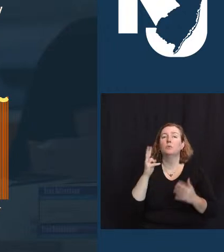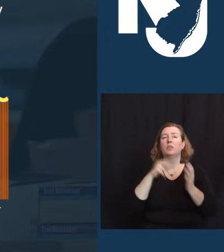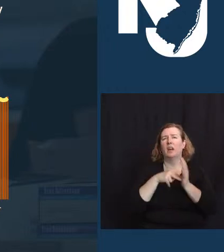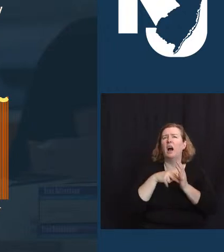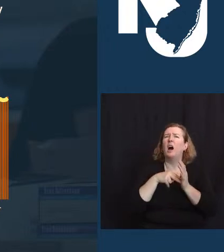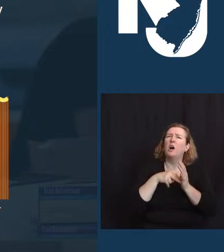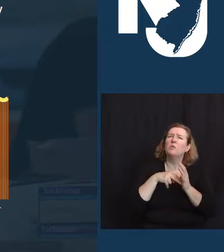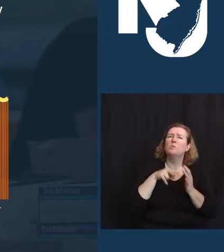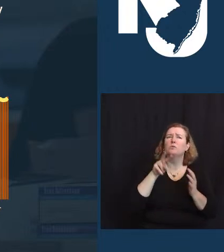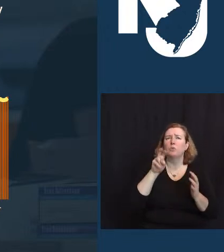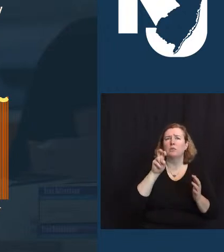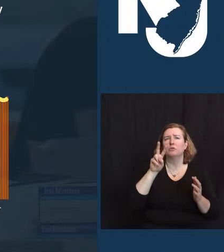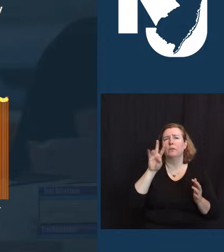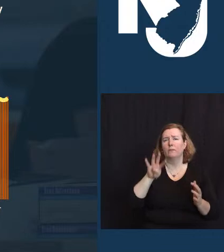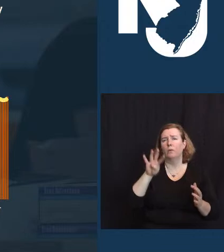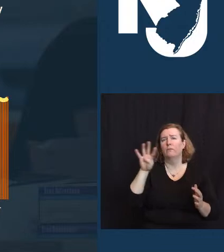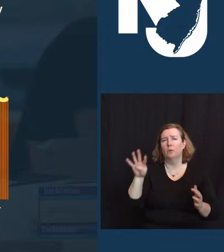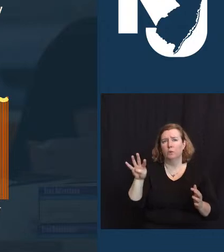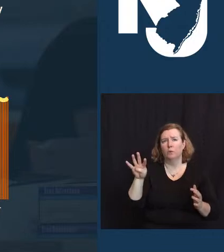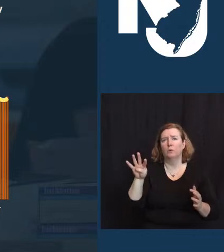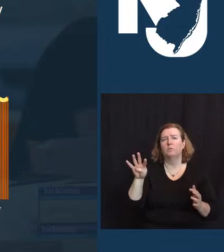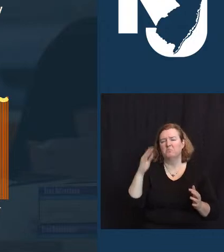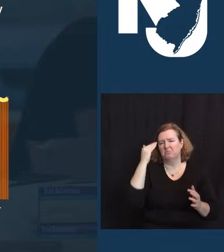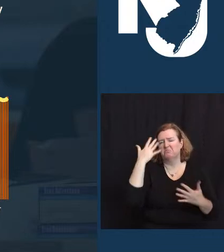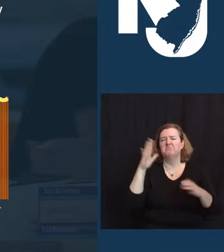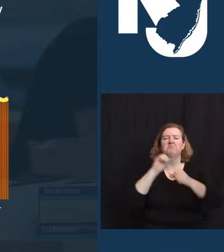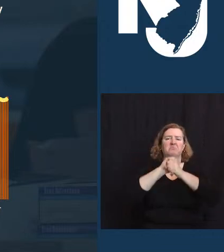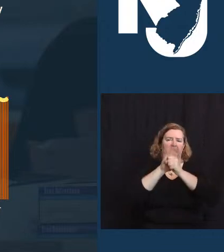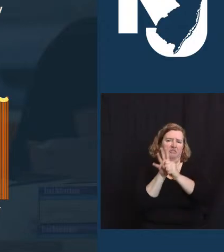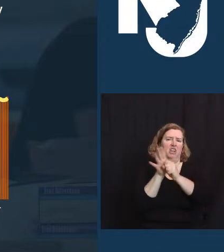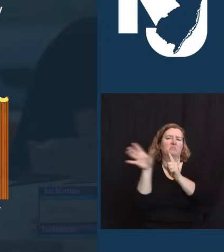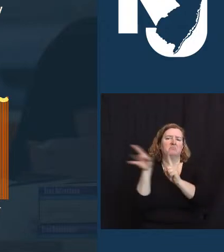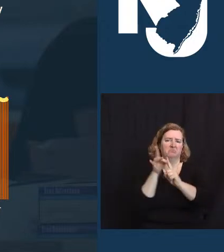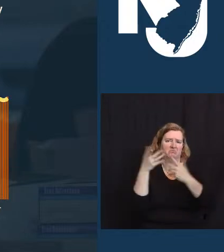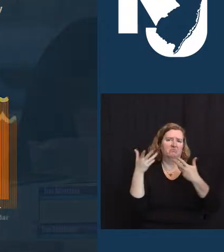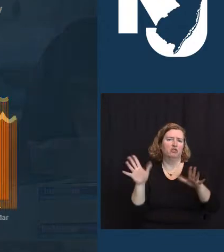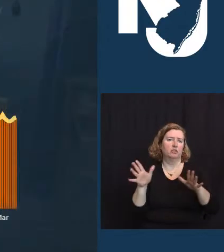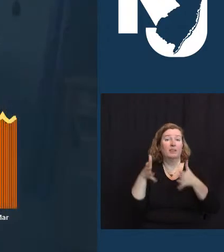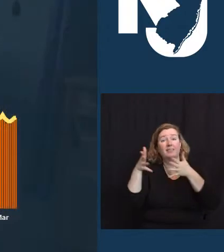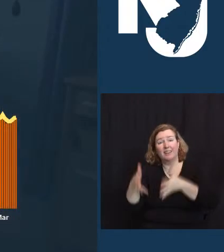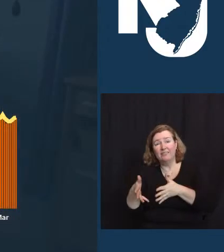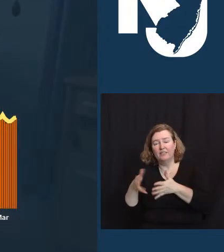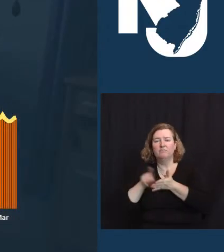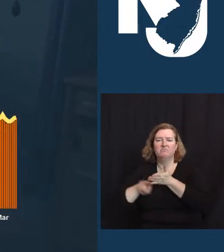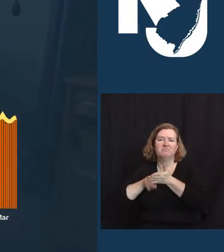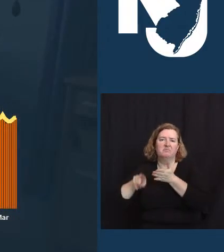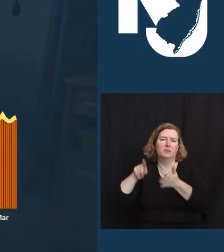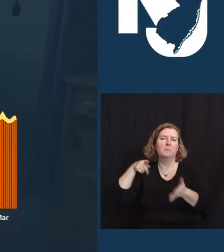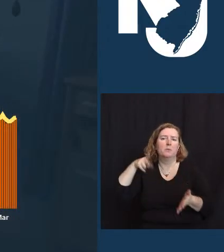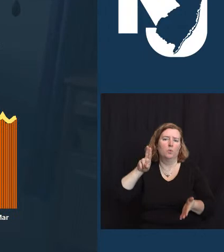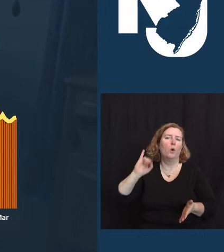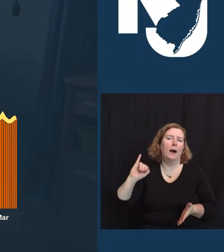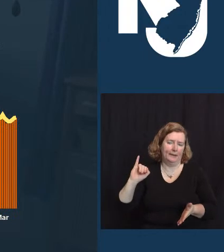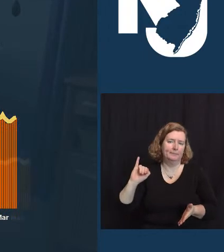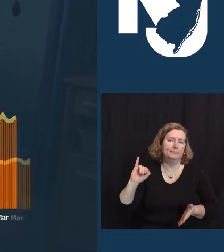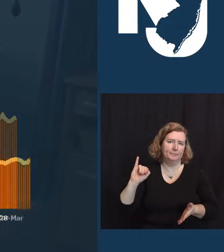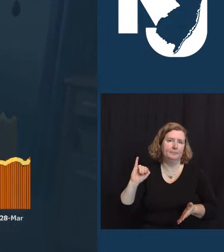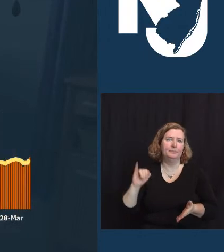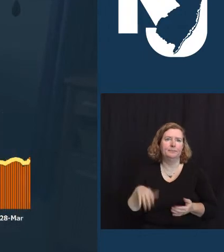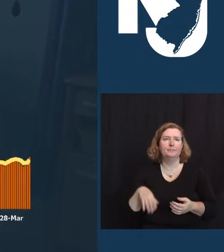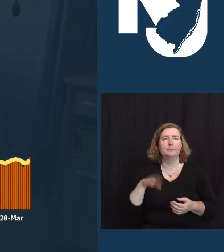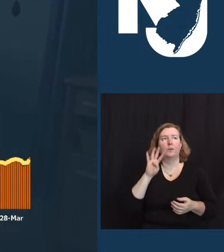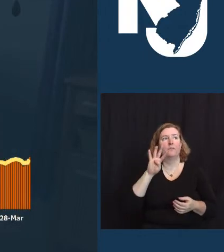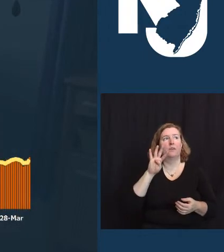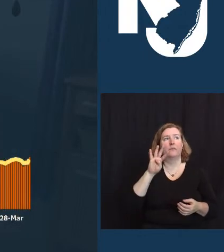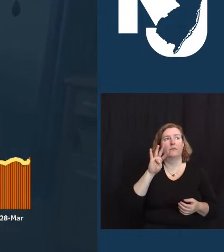2,244 known COVID positive, another 131 awaiting tests. Number of ICU patients, 455. Ventilators in